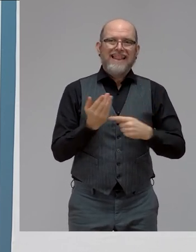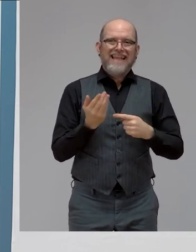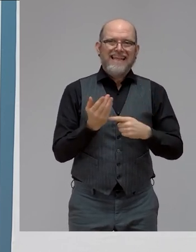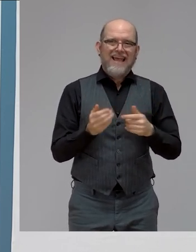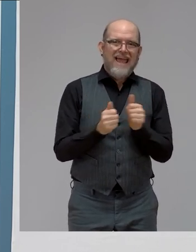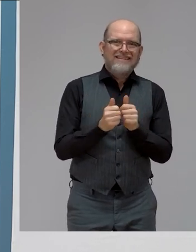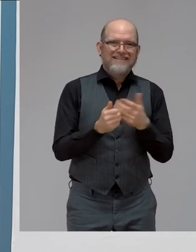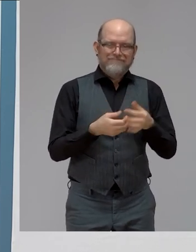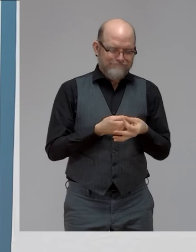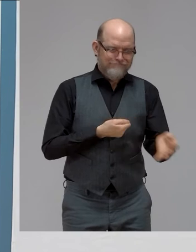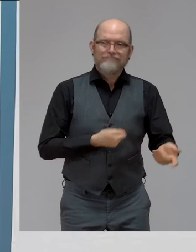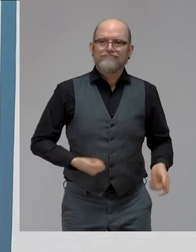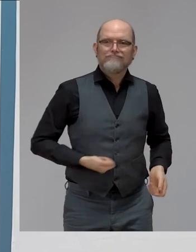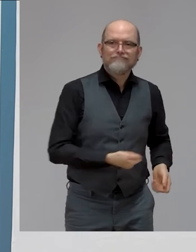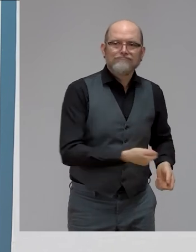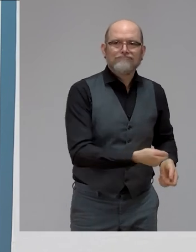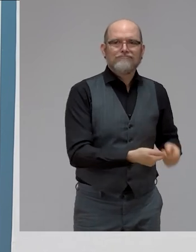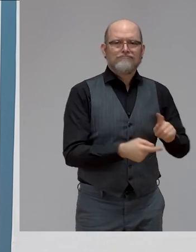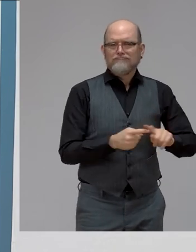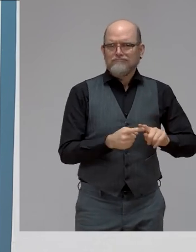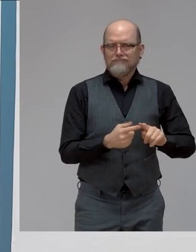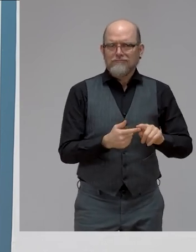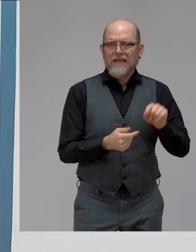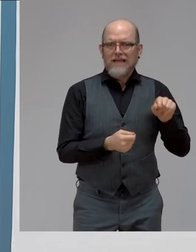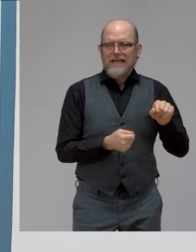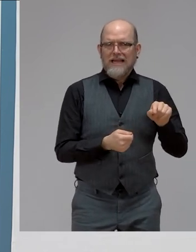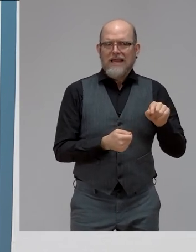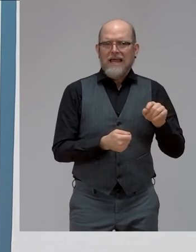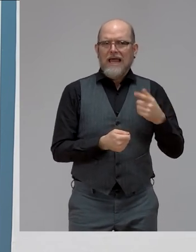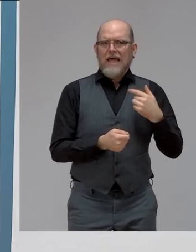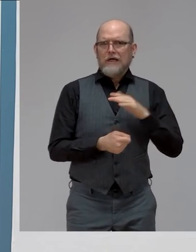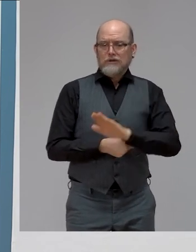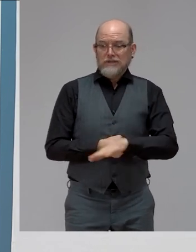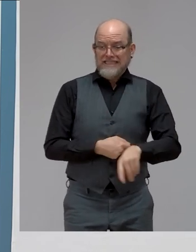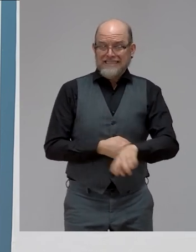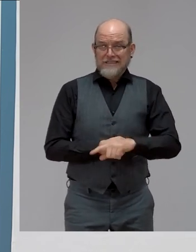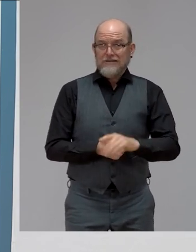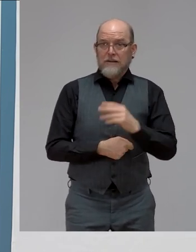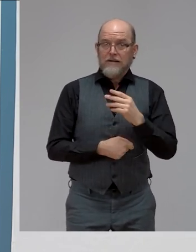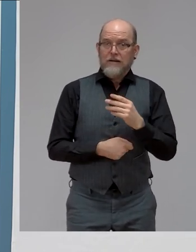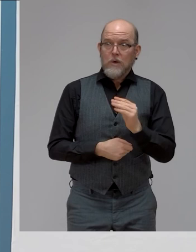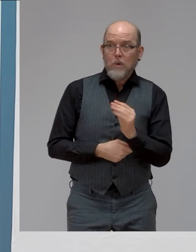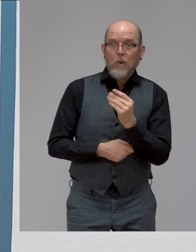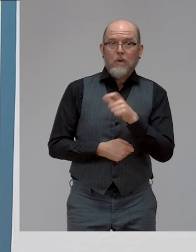blind children learn how to orientate themselves.